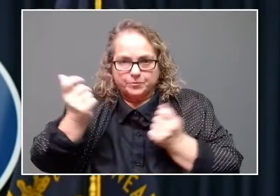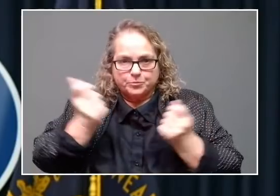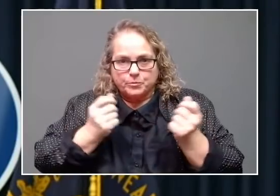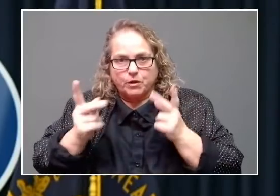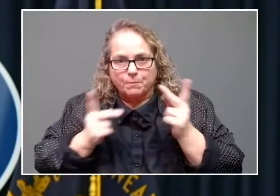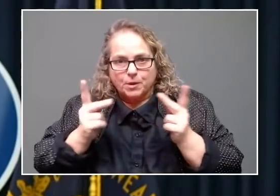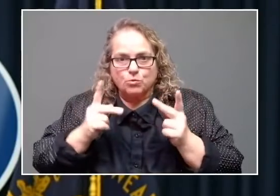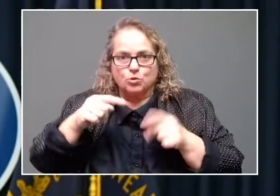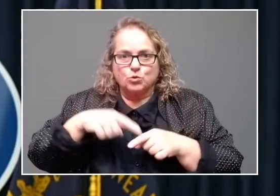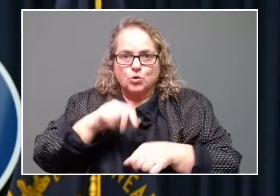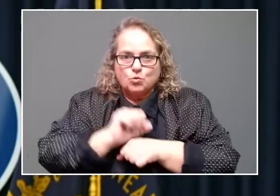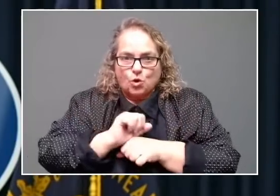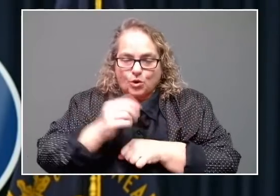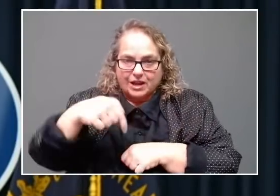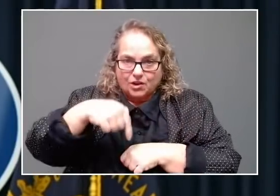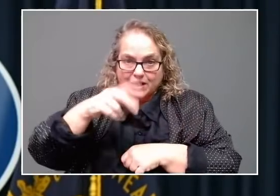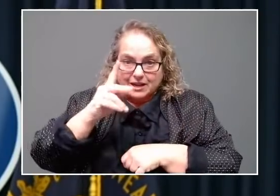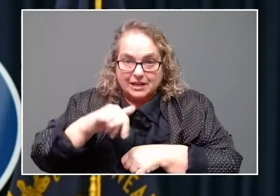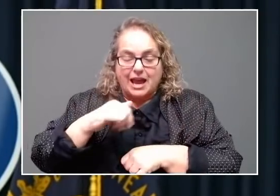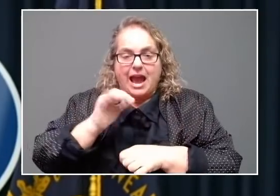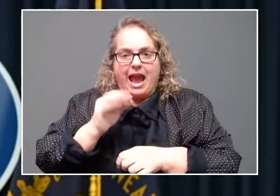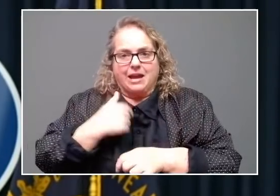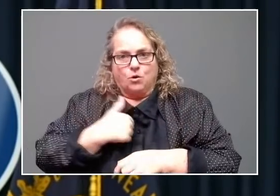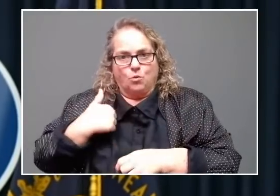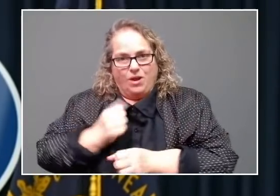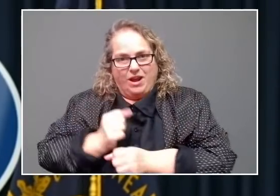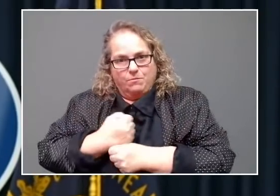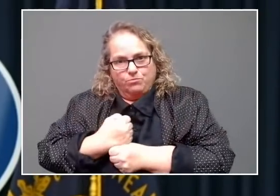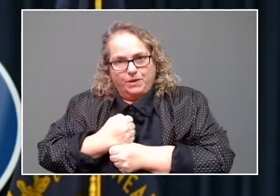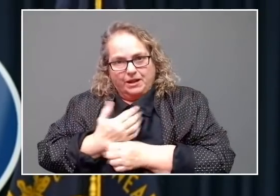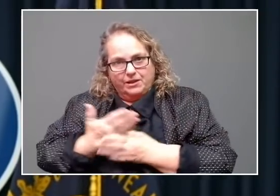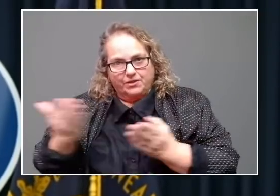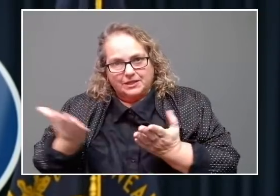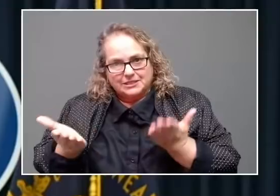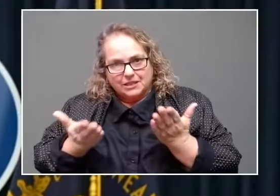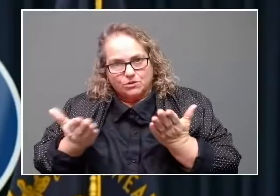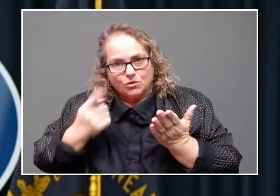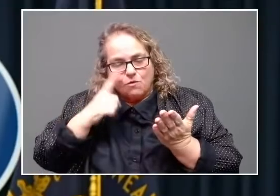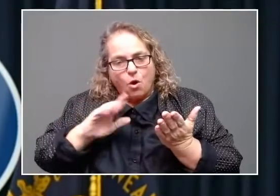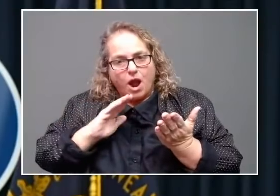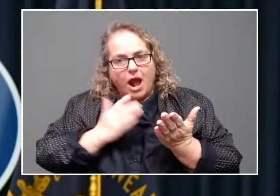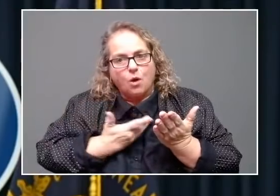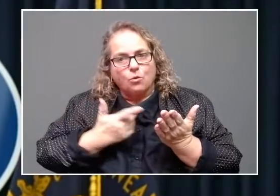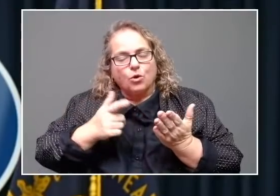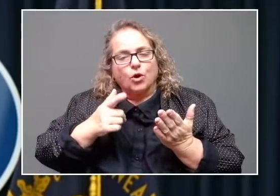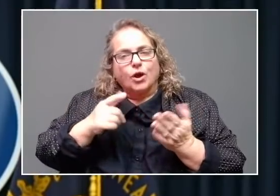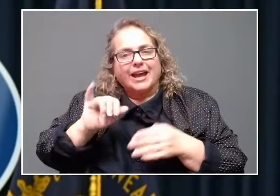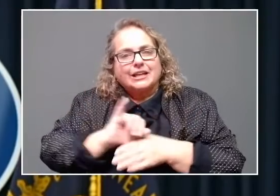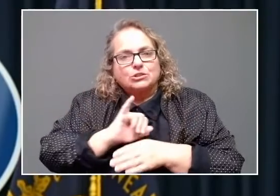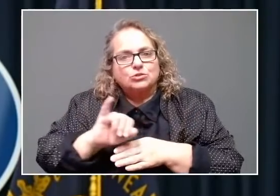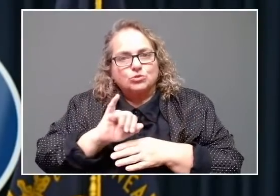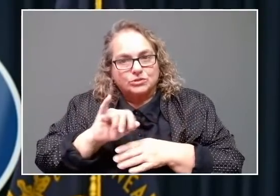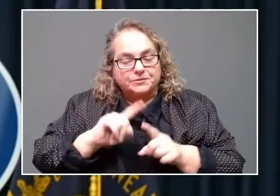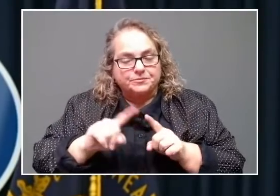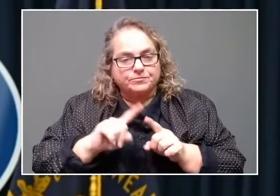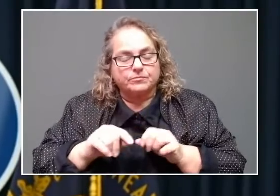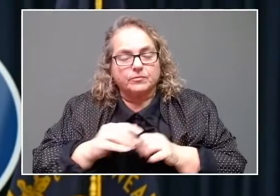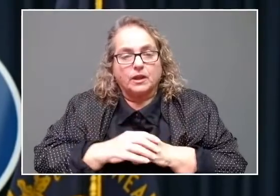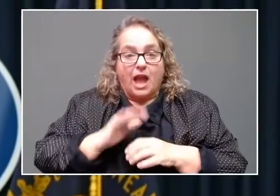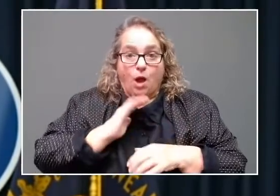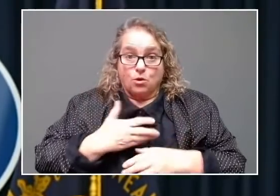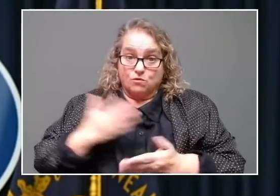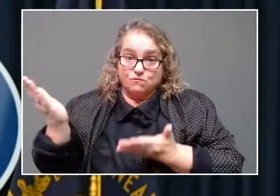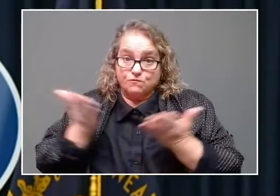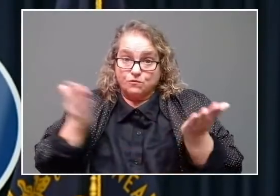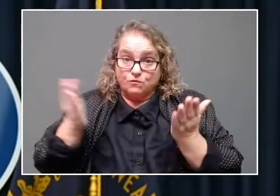and productivity and production for our logistics industry. With our extensive freight and pipeline network and